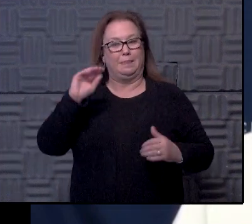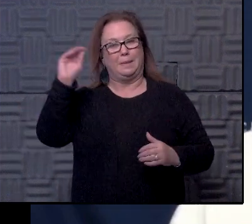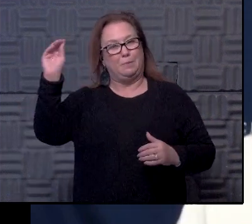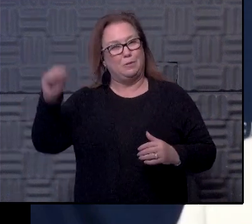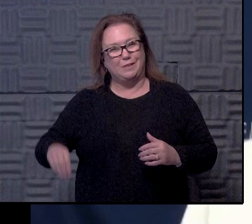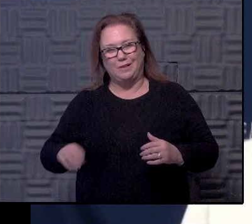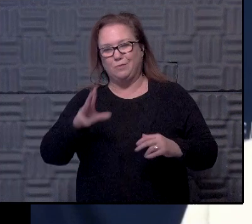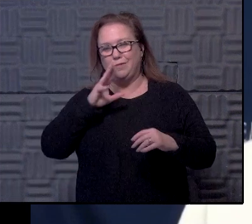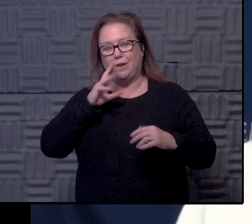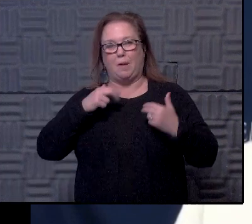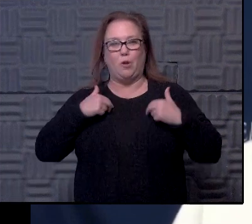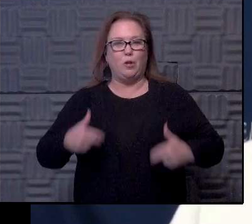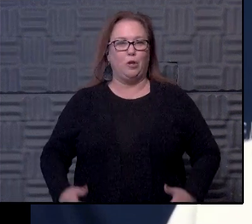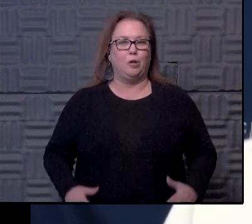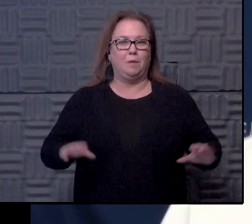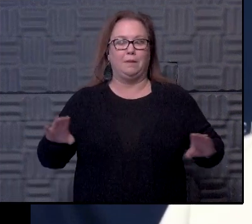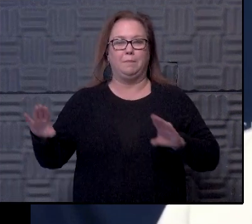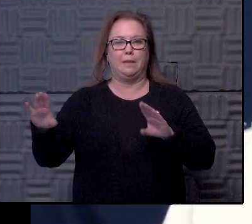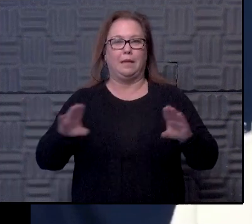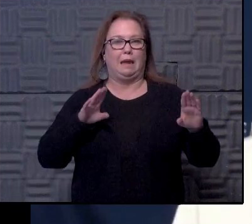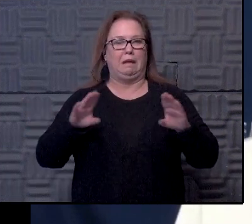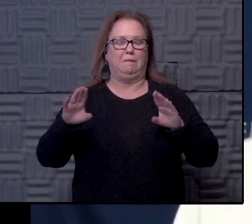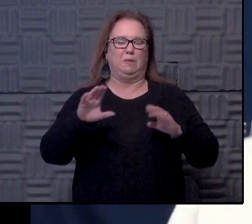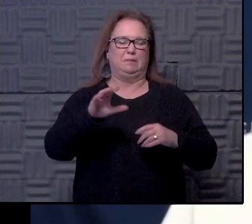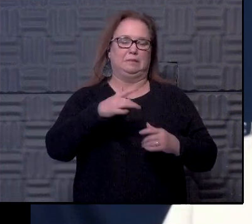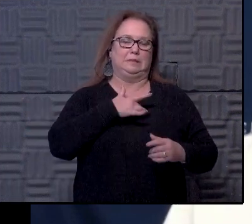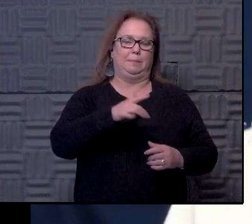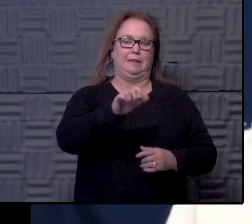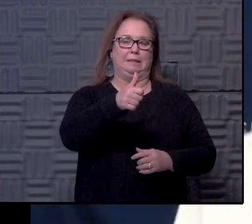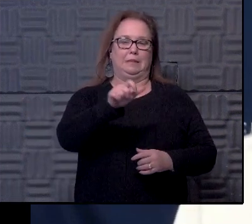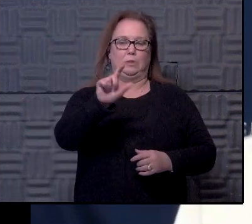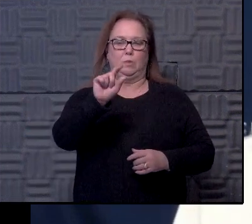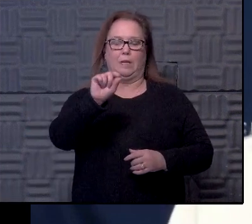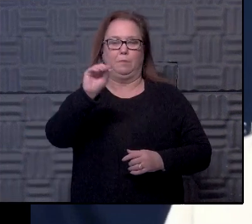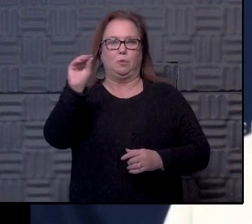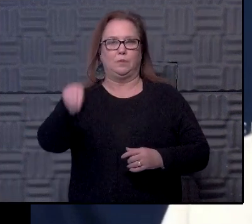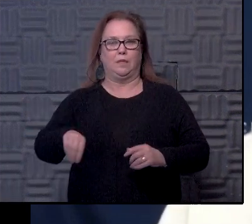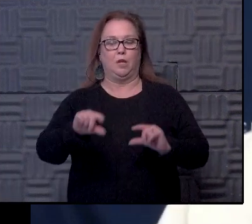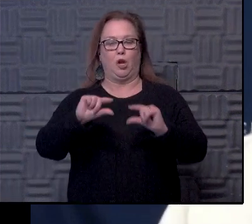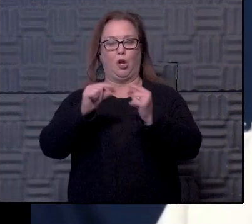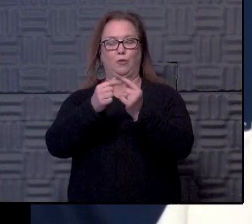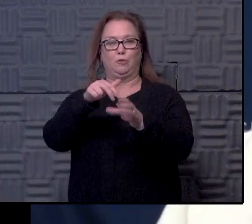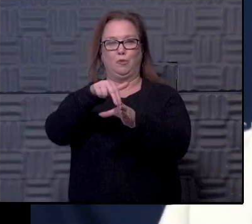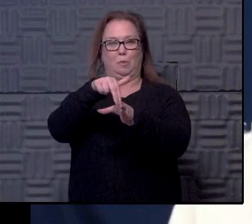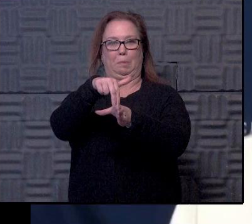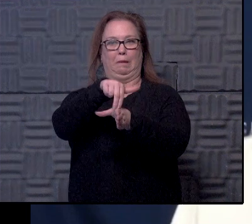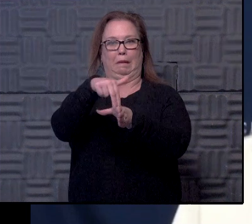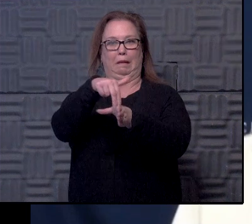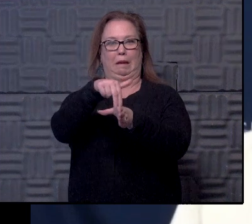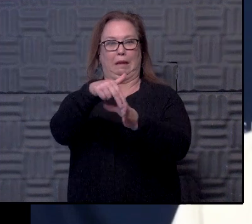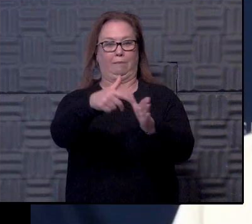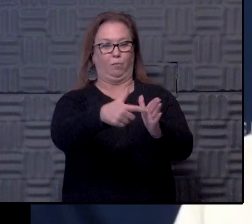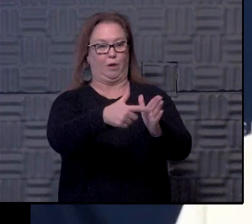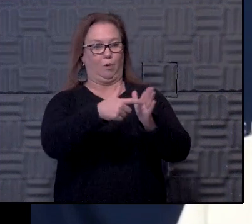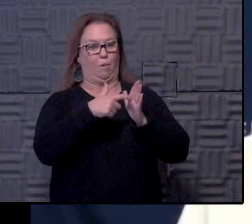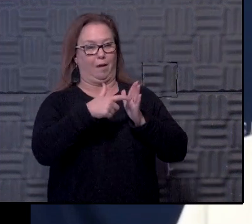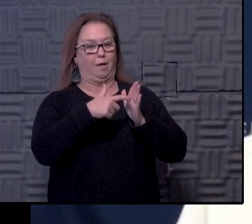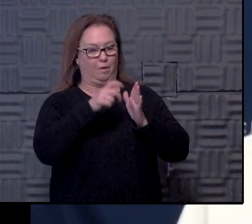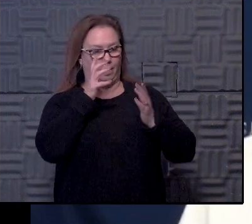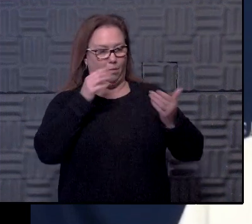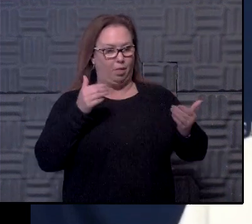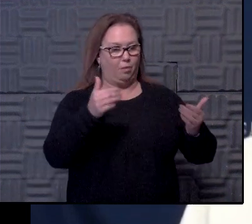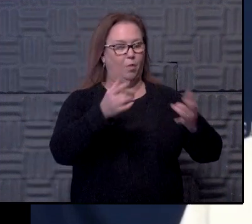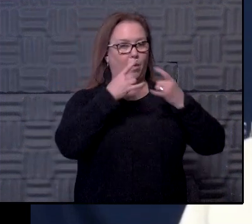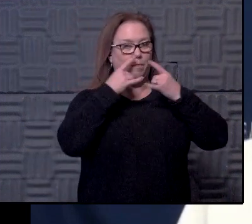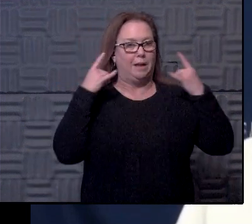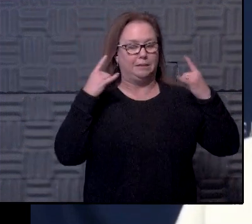when we talk about human behavior, varies, but it's 10 or 20%, right? There's a group that's sort of on the fence, and if we require it, they'll do it, and that is better for us without